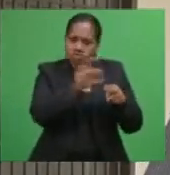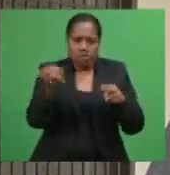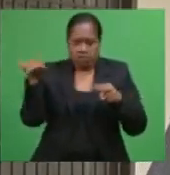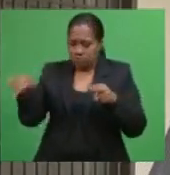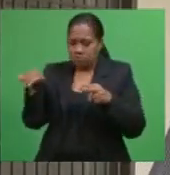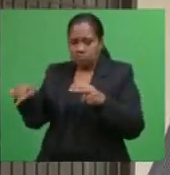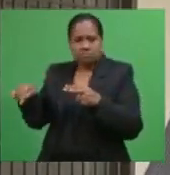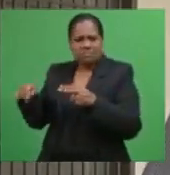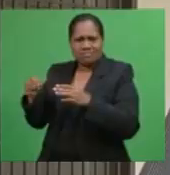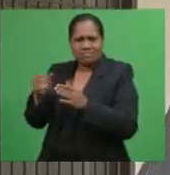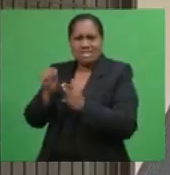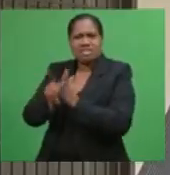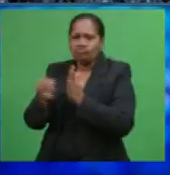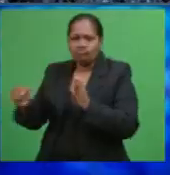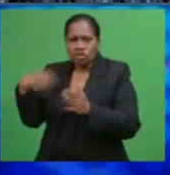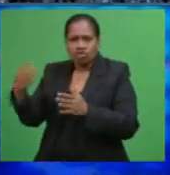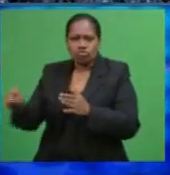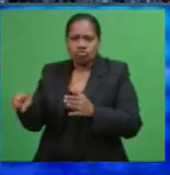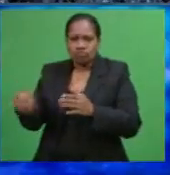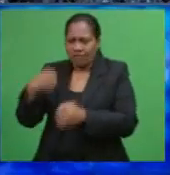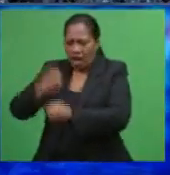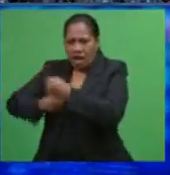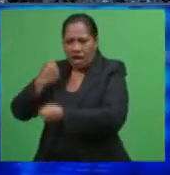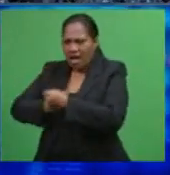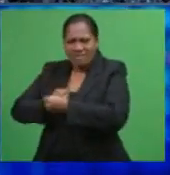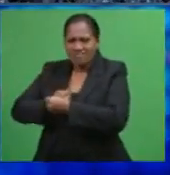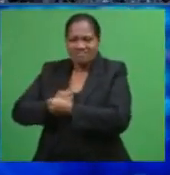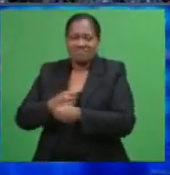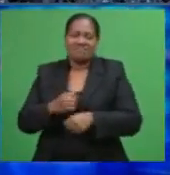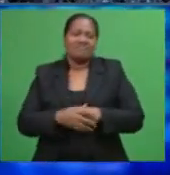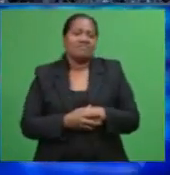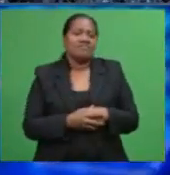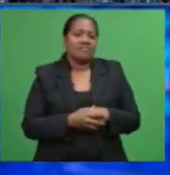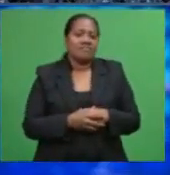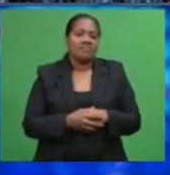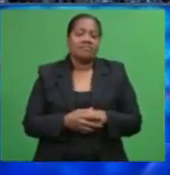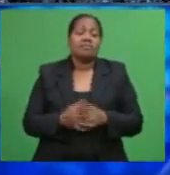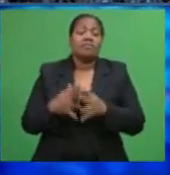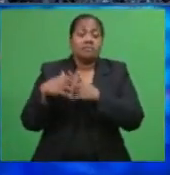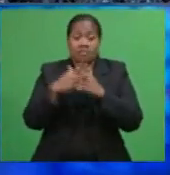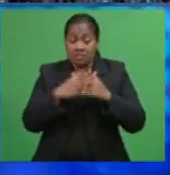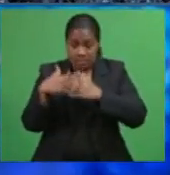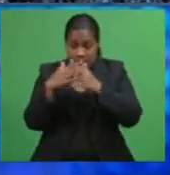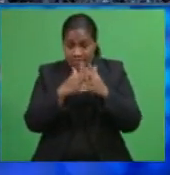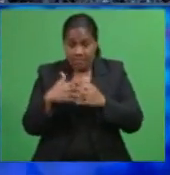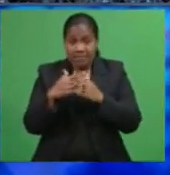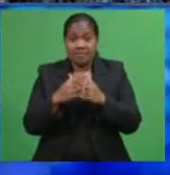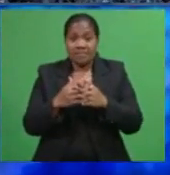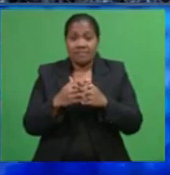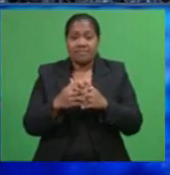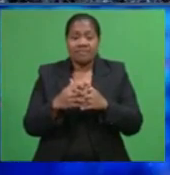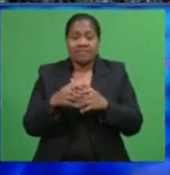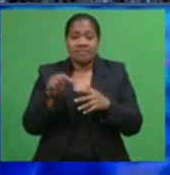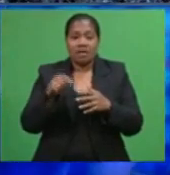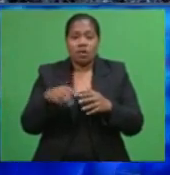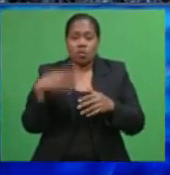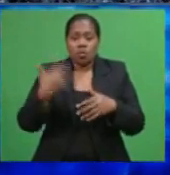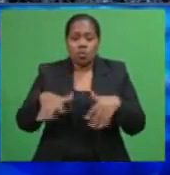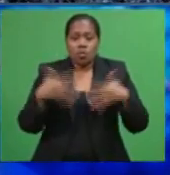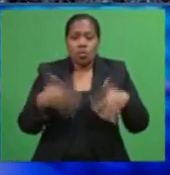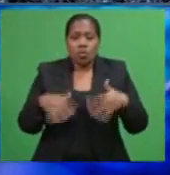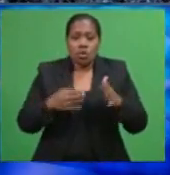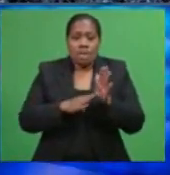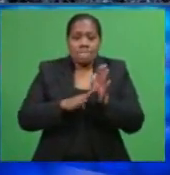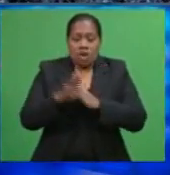the factory that will help us. The United States entertainment capital Las Vegas had a booming economy before